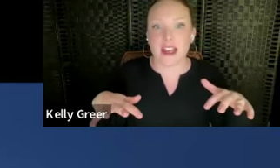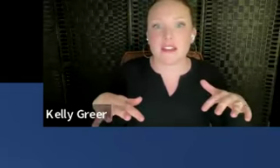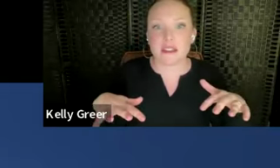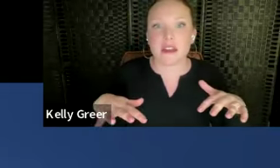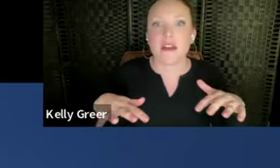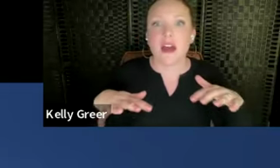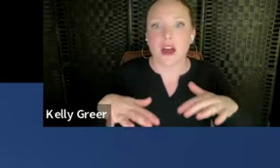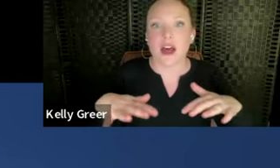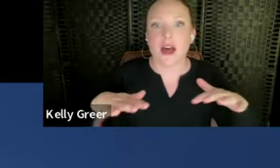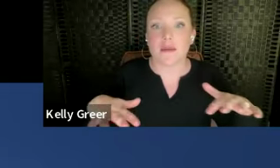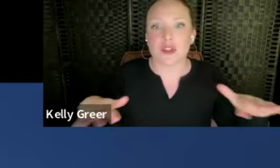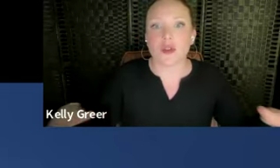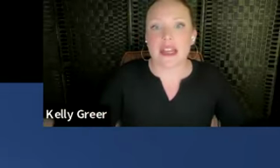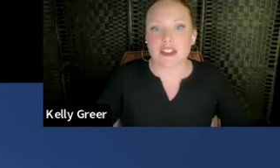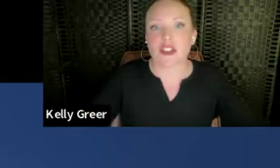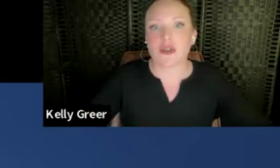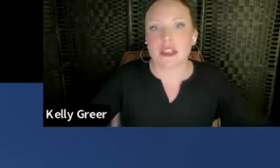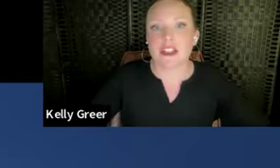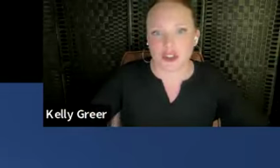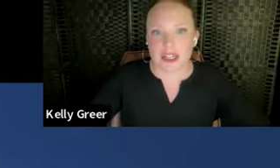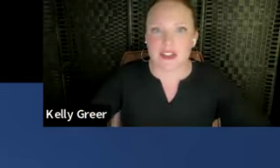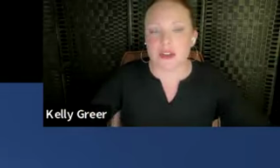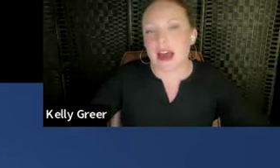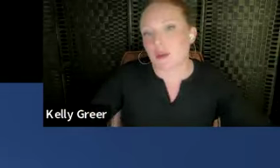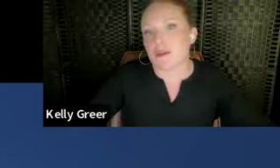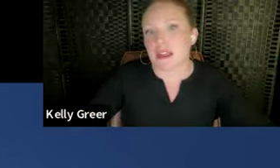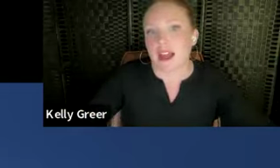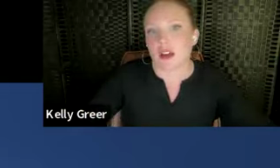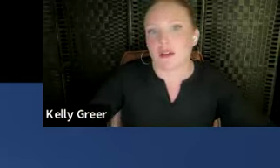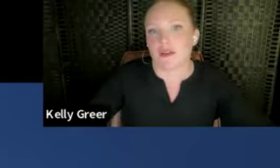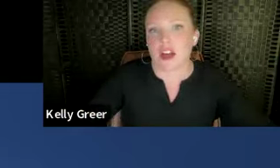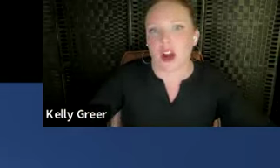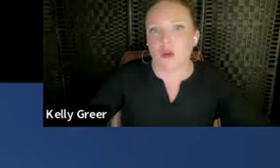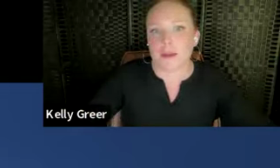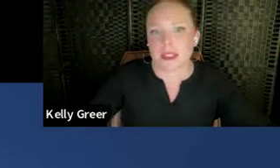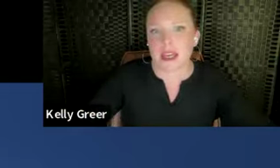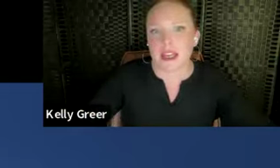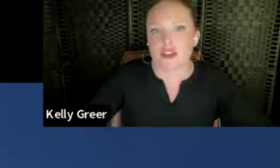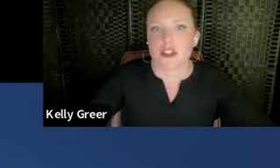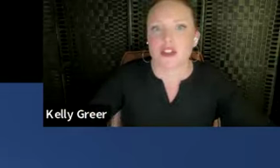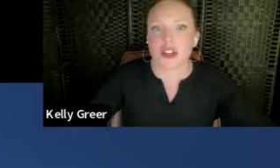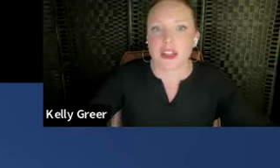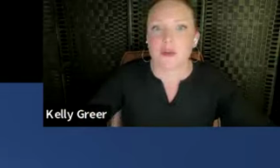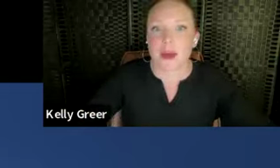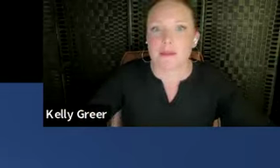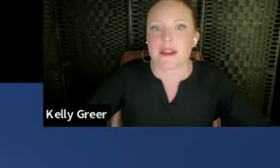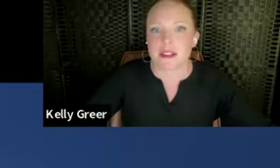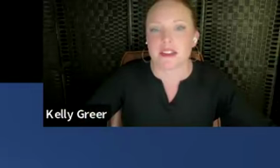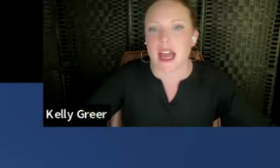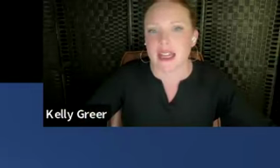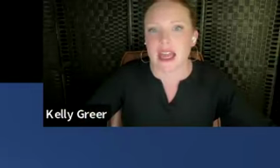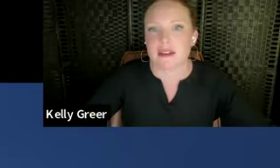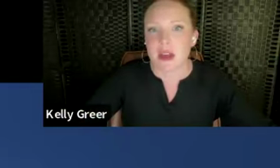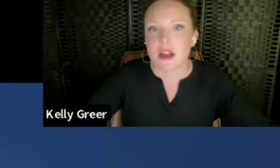different events. So you can actually use Linktree. So that would be like via our website. And so internally, we might